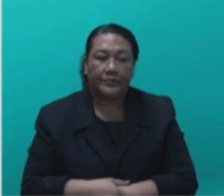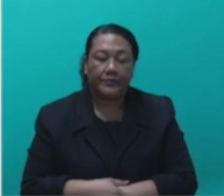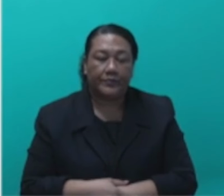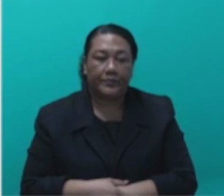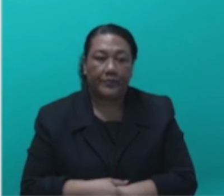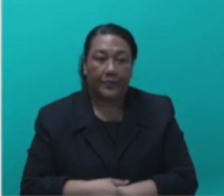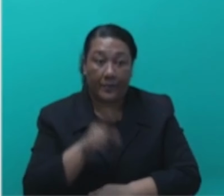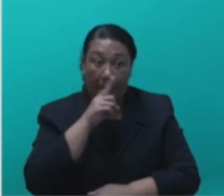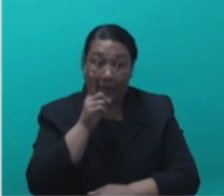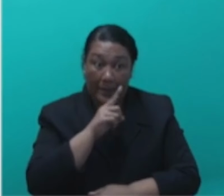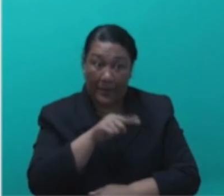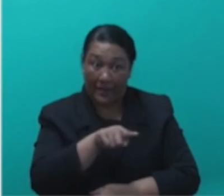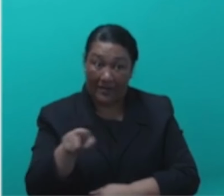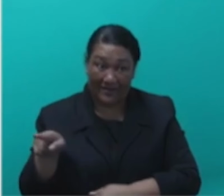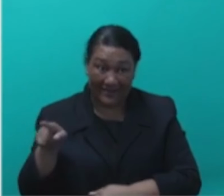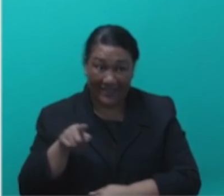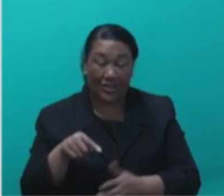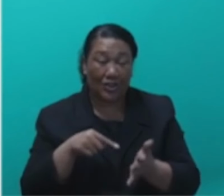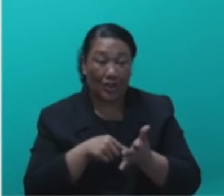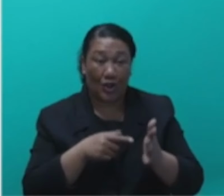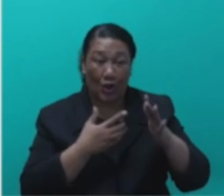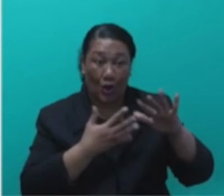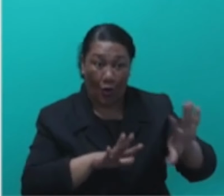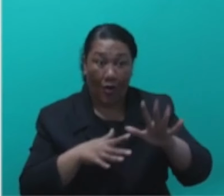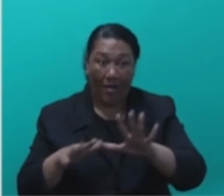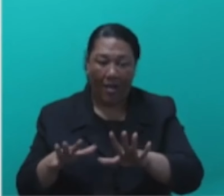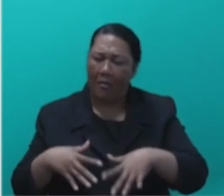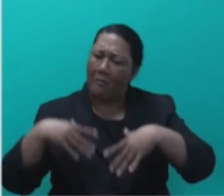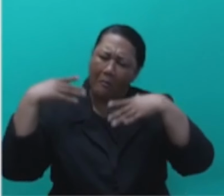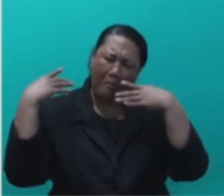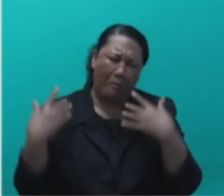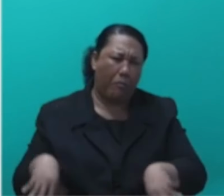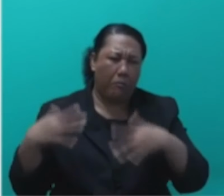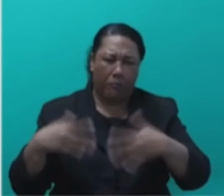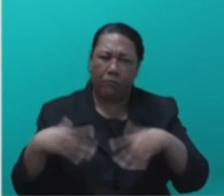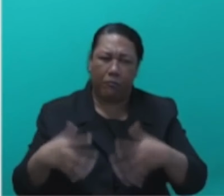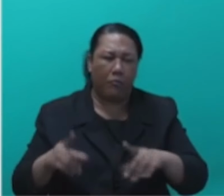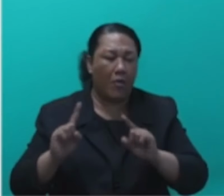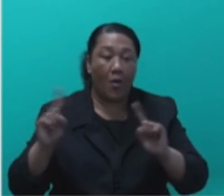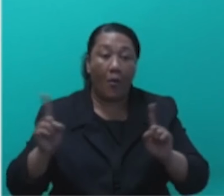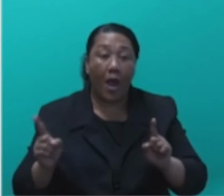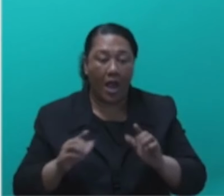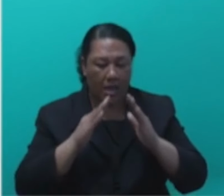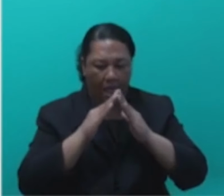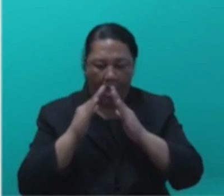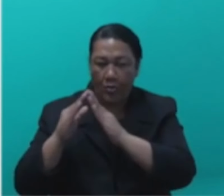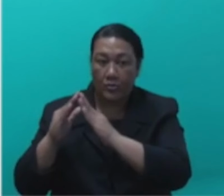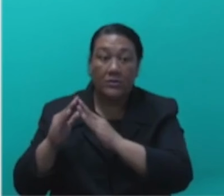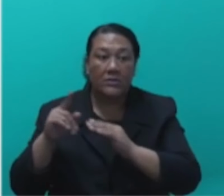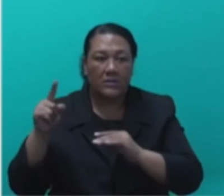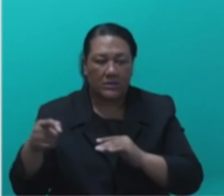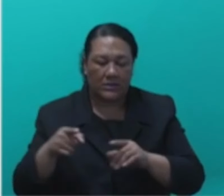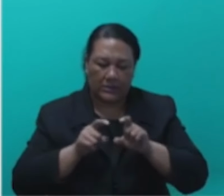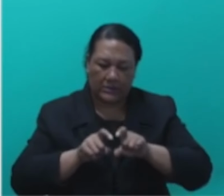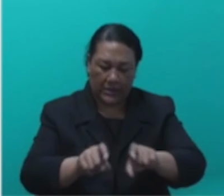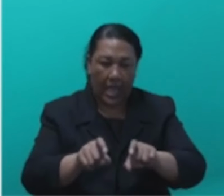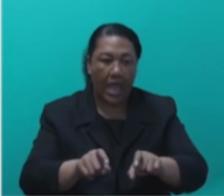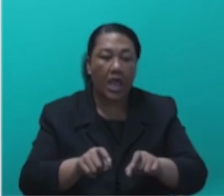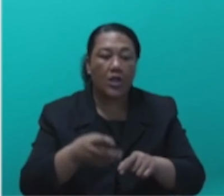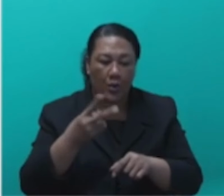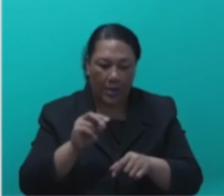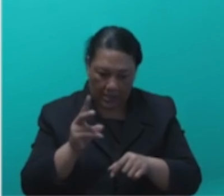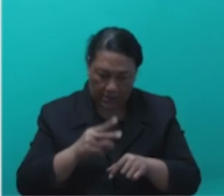The people of Tonga, excellent arrangement made in hosting the 2024 Pacific Leaders Meeting and